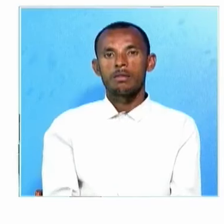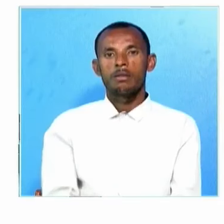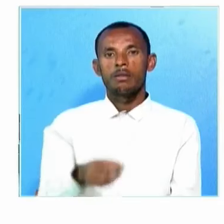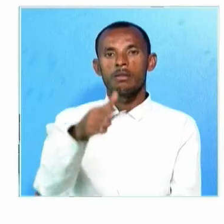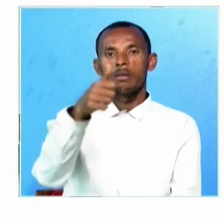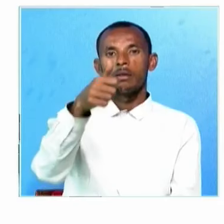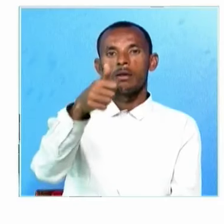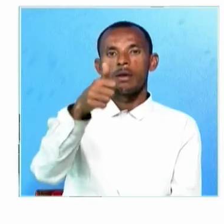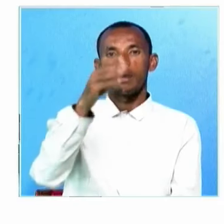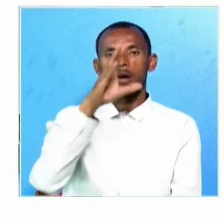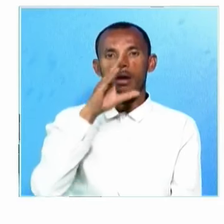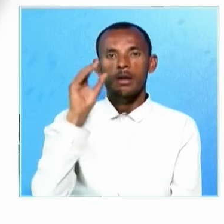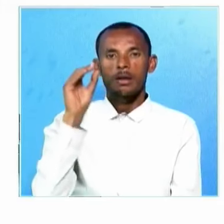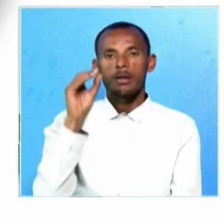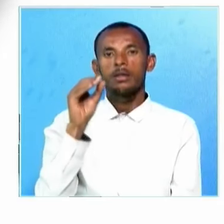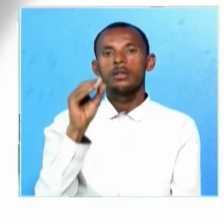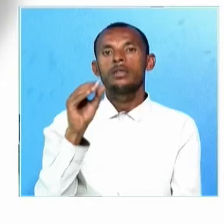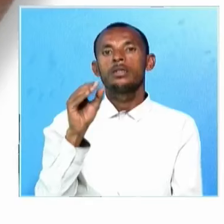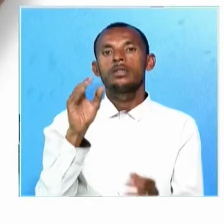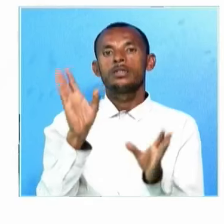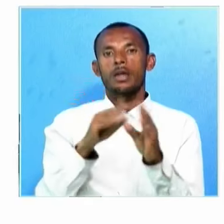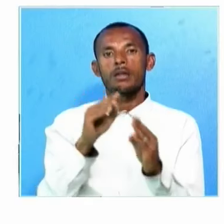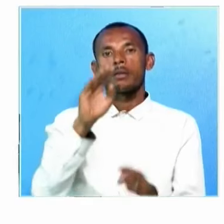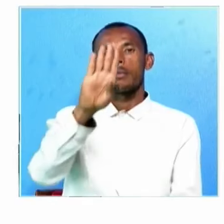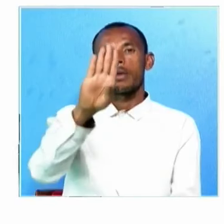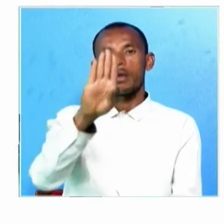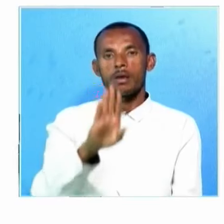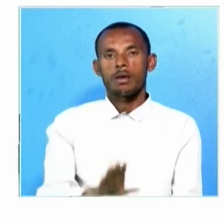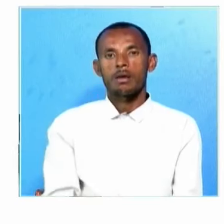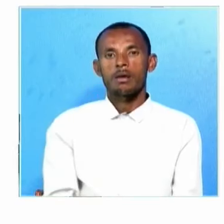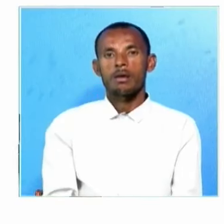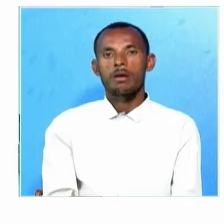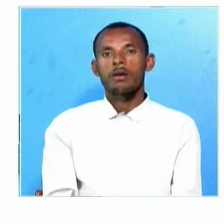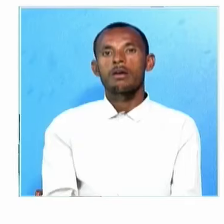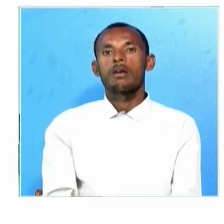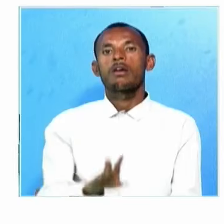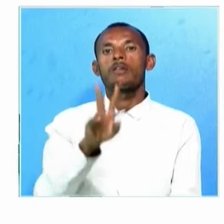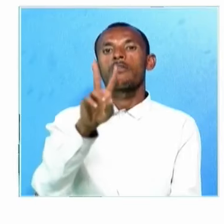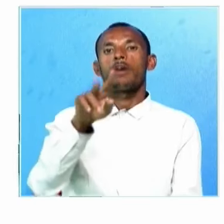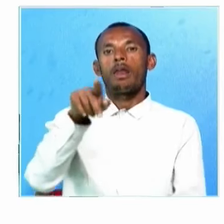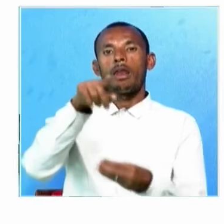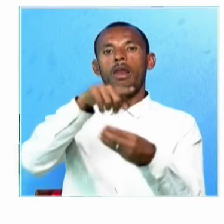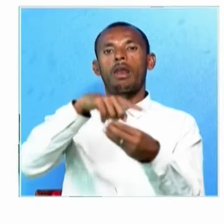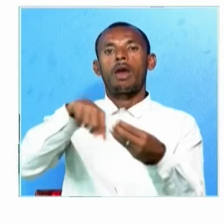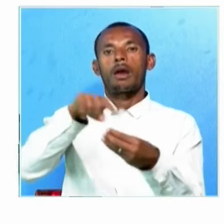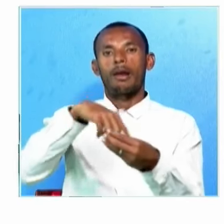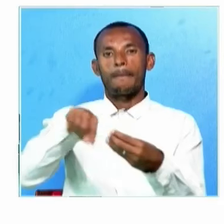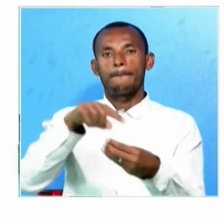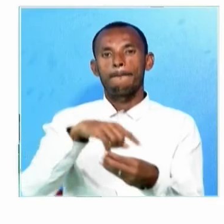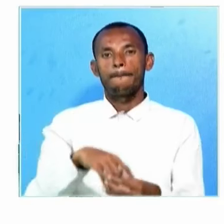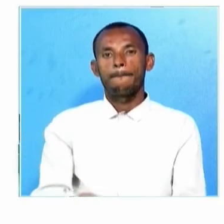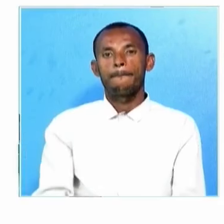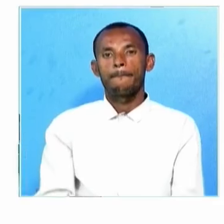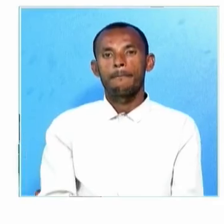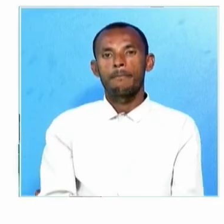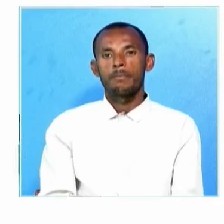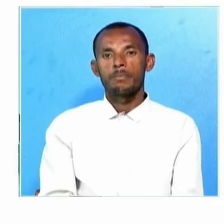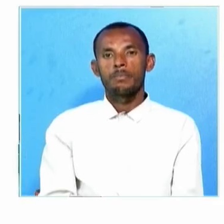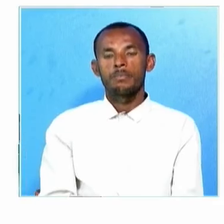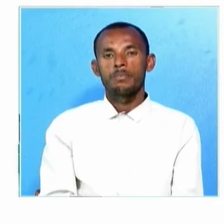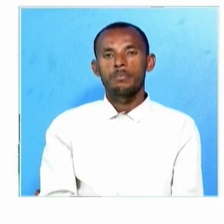A and B. Set A and B in Venn diagram. In Venn